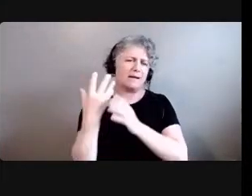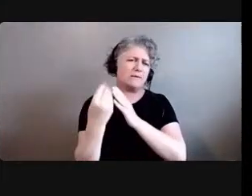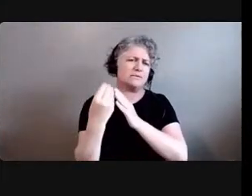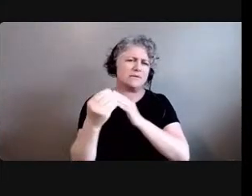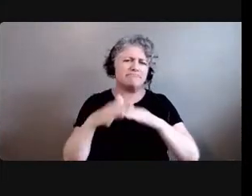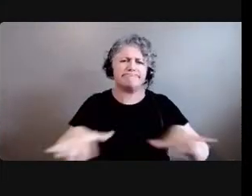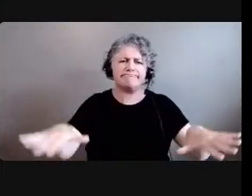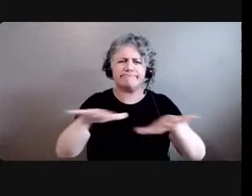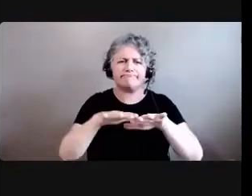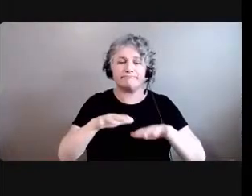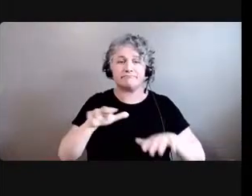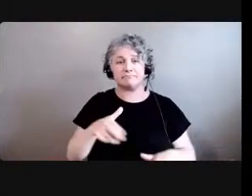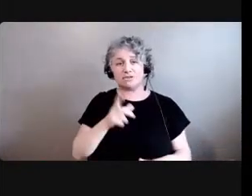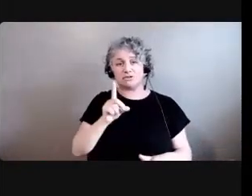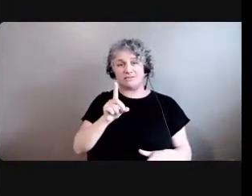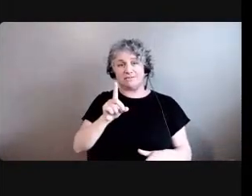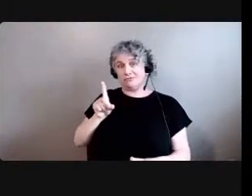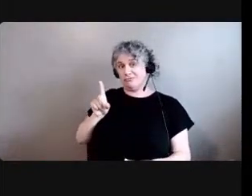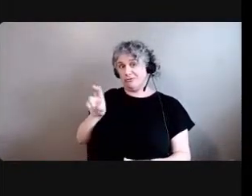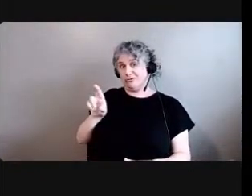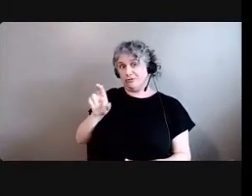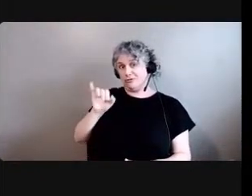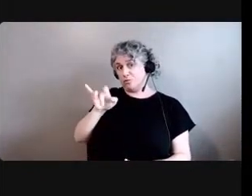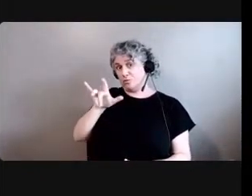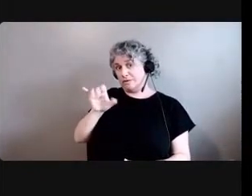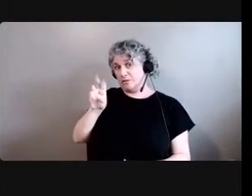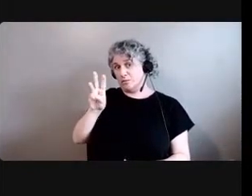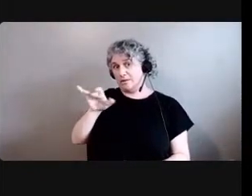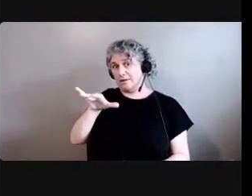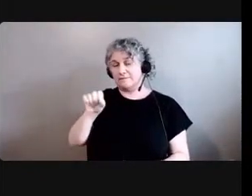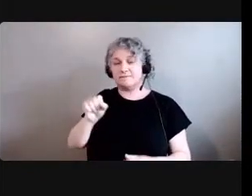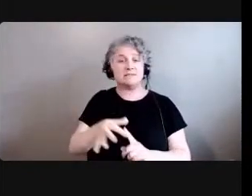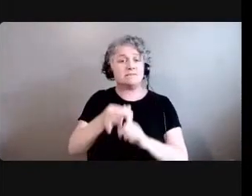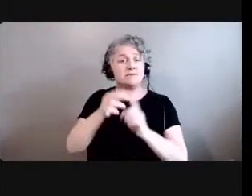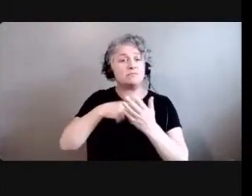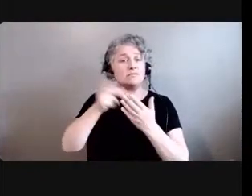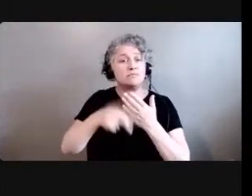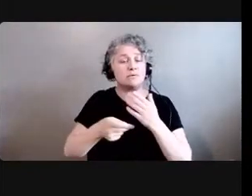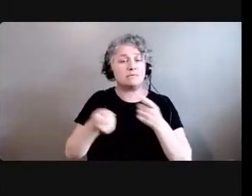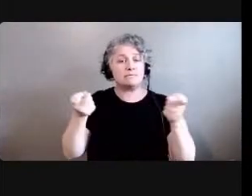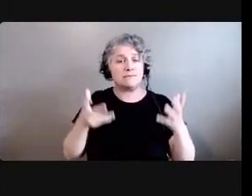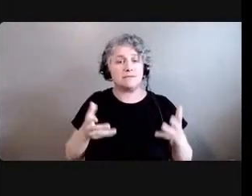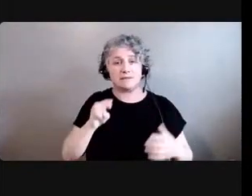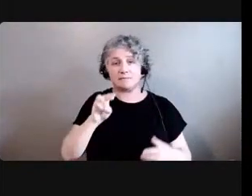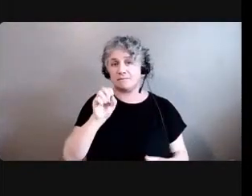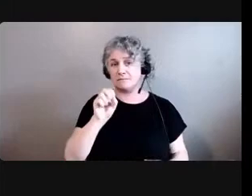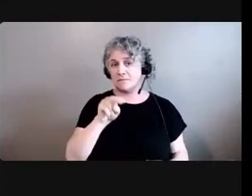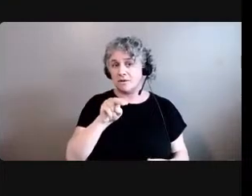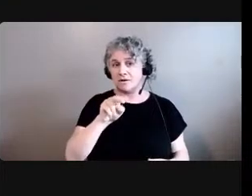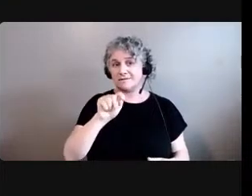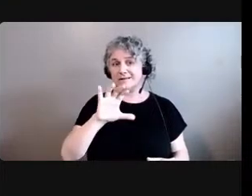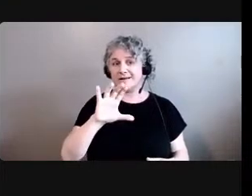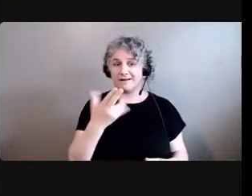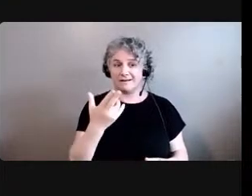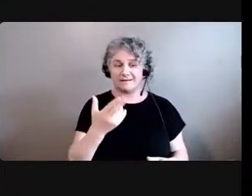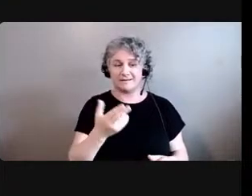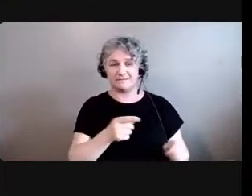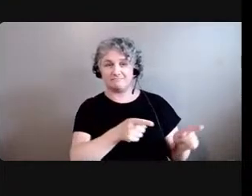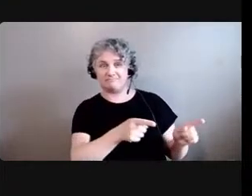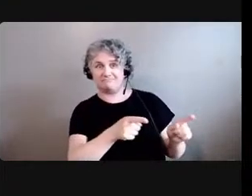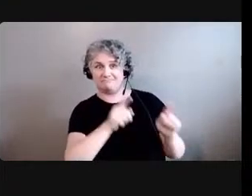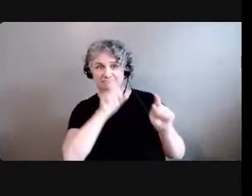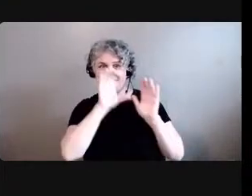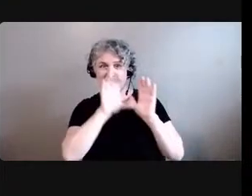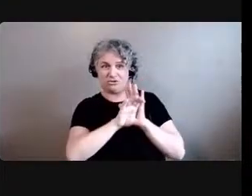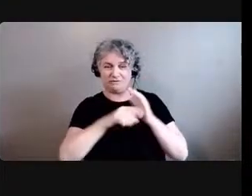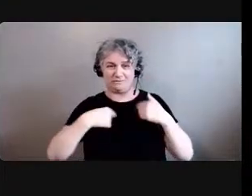I'm Dr. Julie Williams. I'm the Special Programs Manager at Montech. And here is a picture of me. The picture is